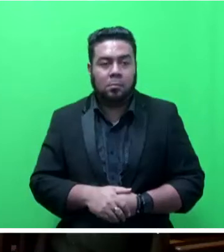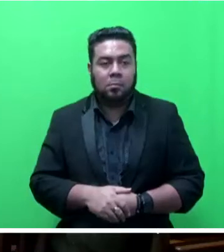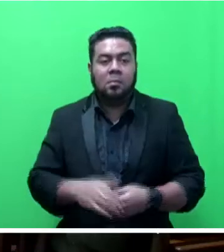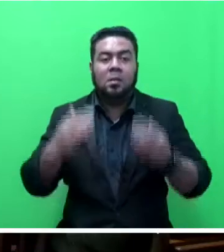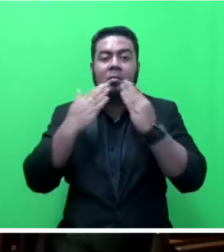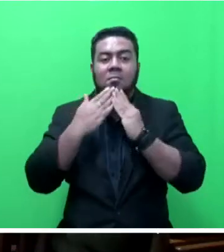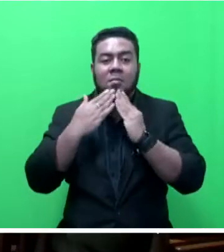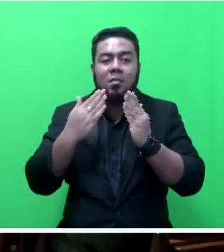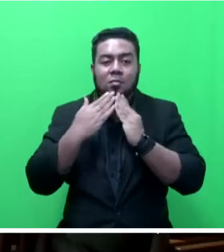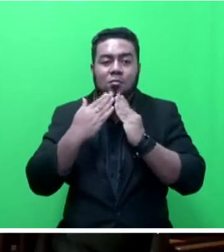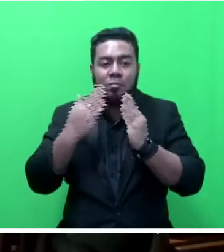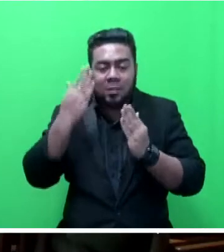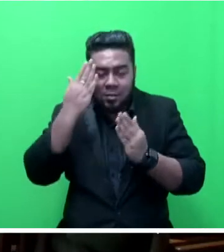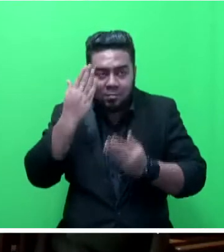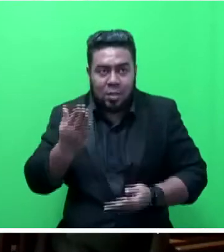Thank you, Mr. Speaker, sir.